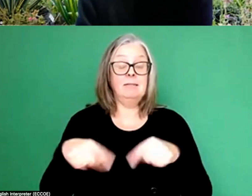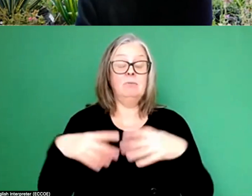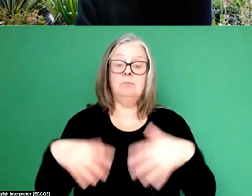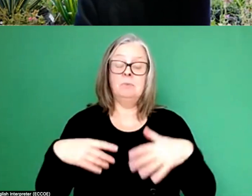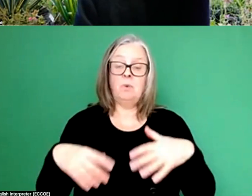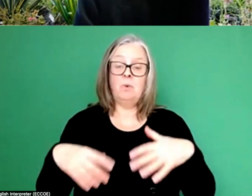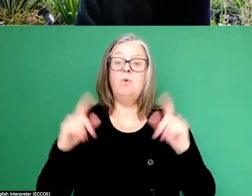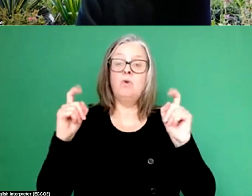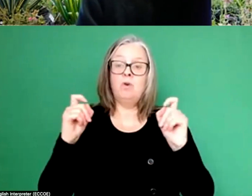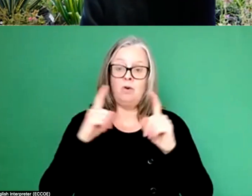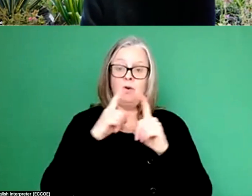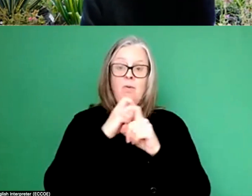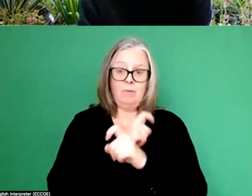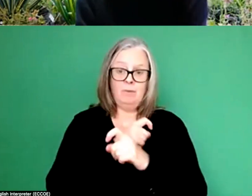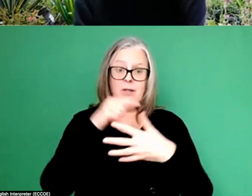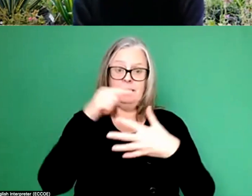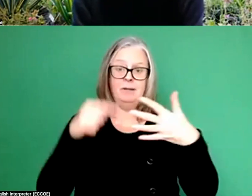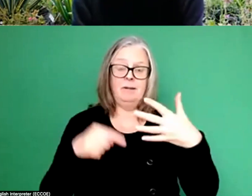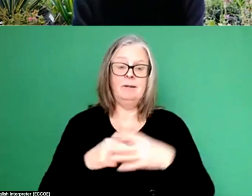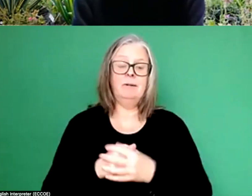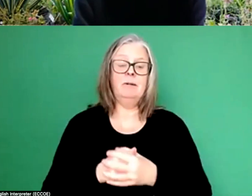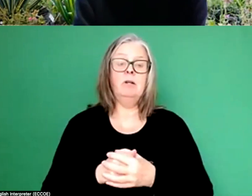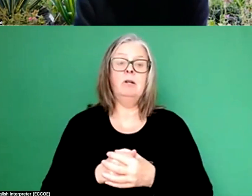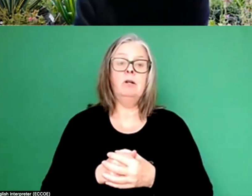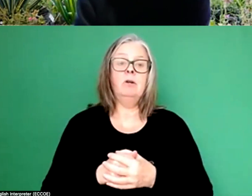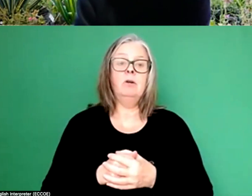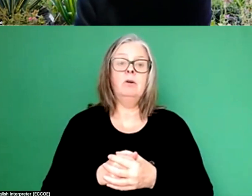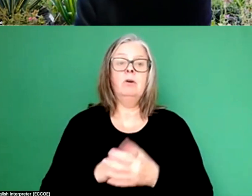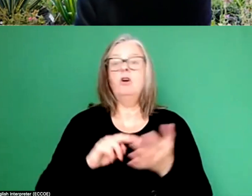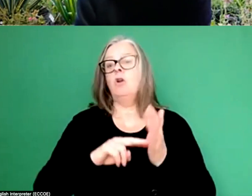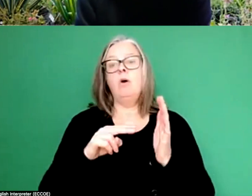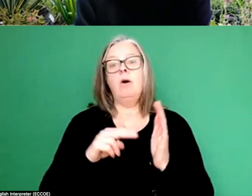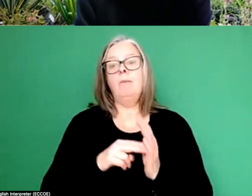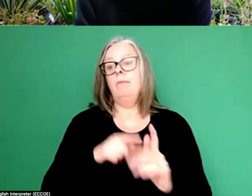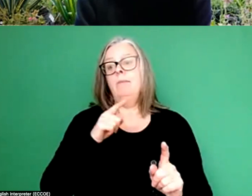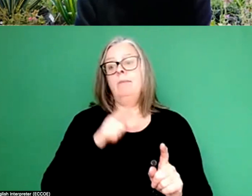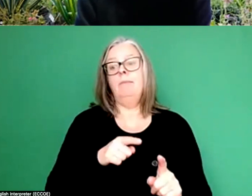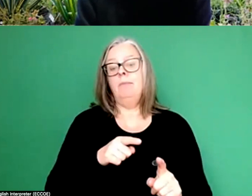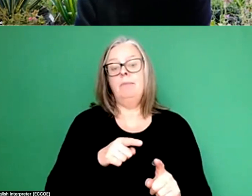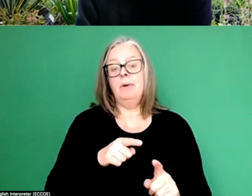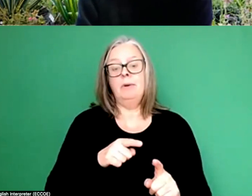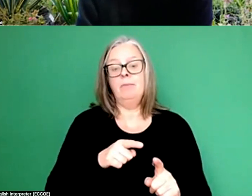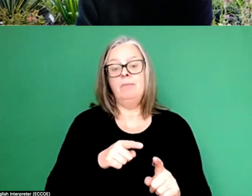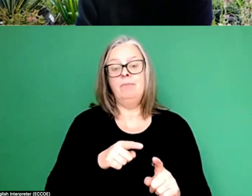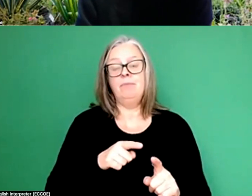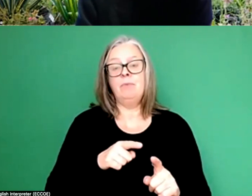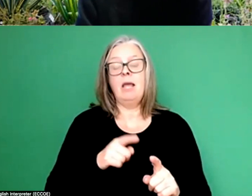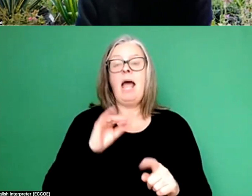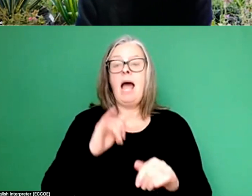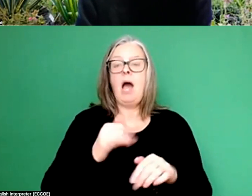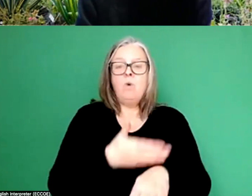because we're not talking just about, you know, the reparations.